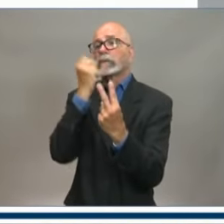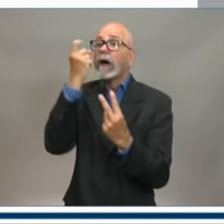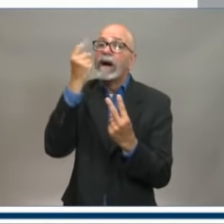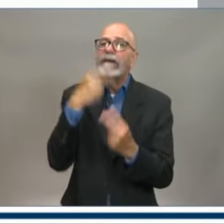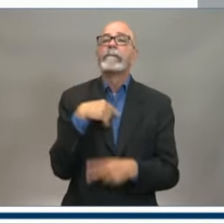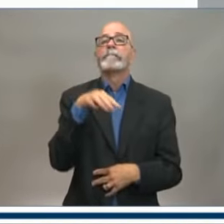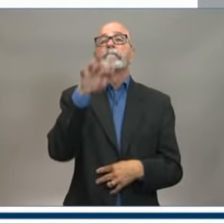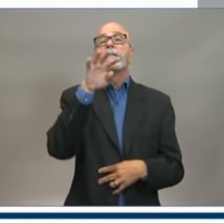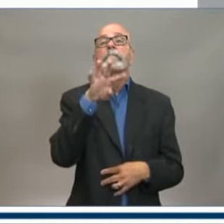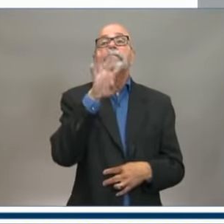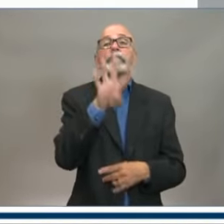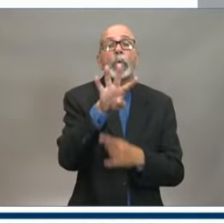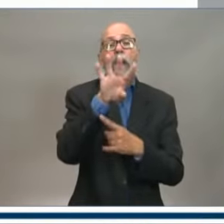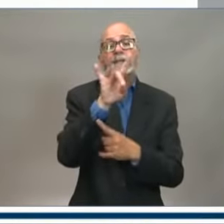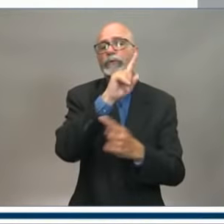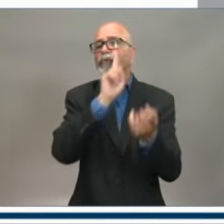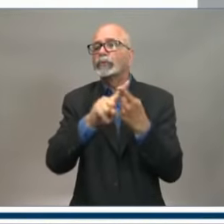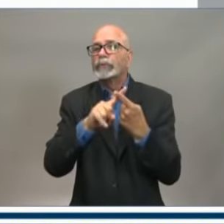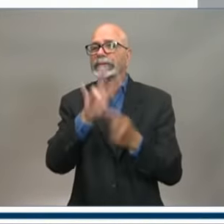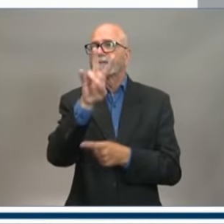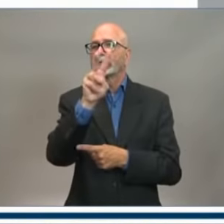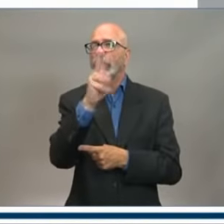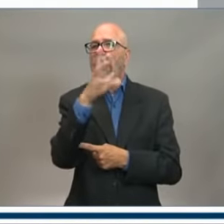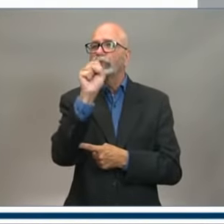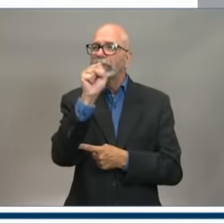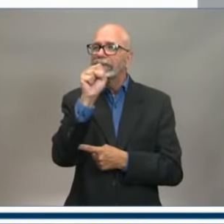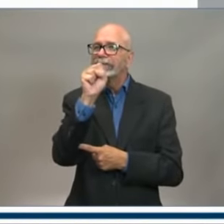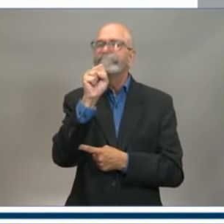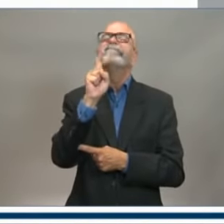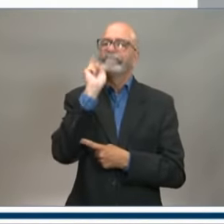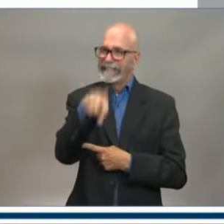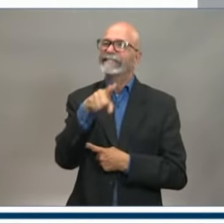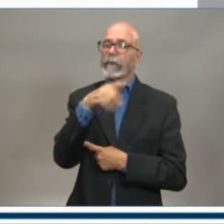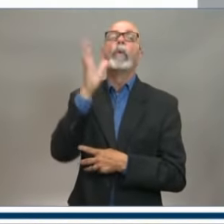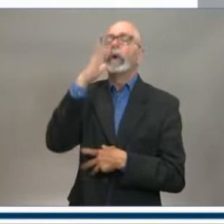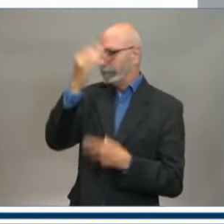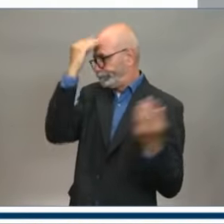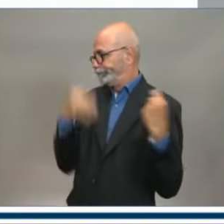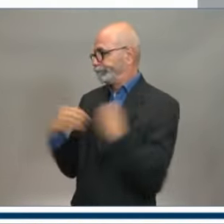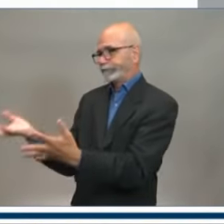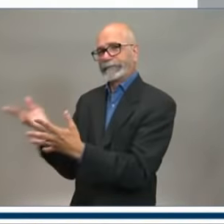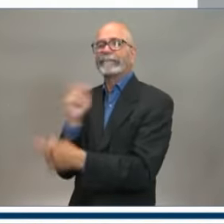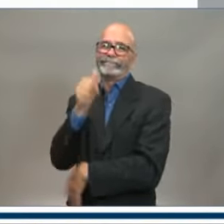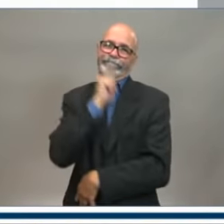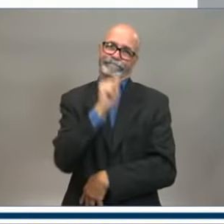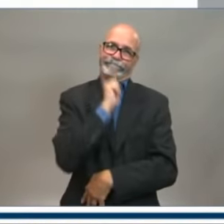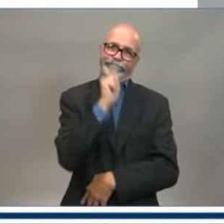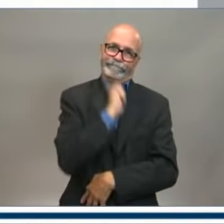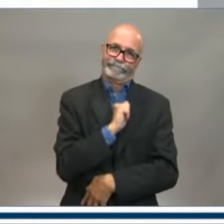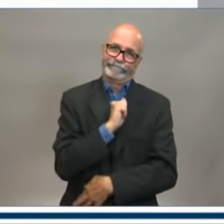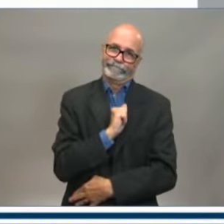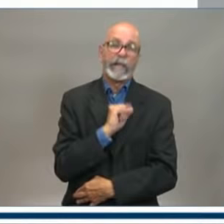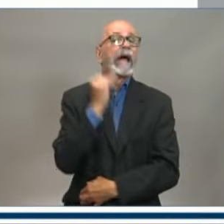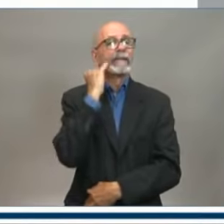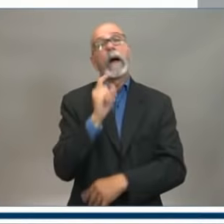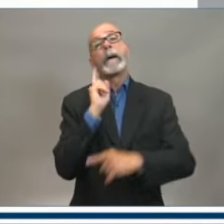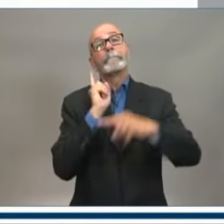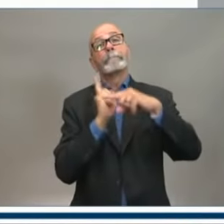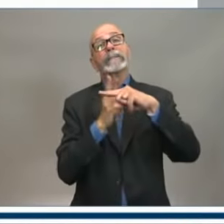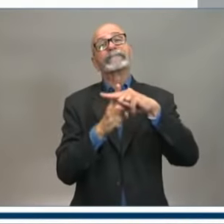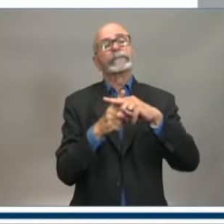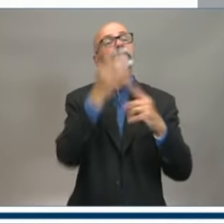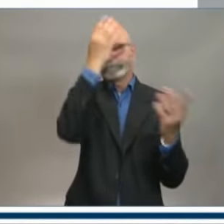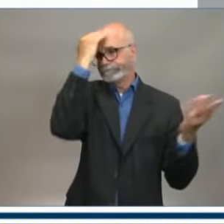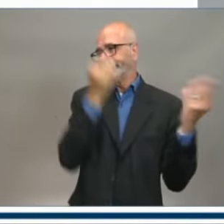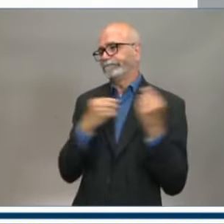result will always receive a phone call and further directions from public health. I'm hearing